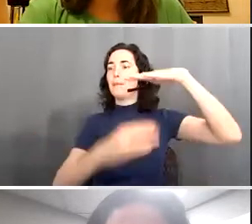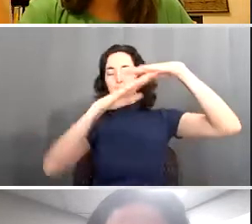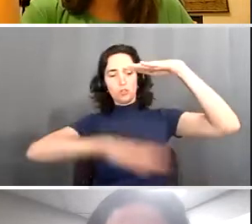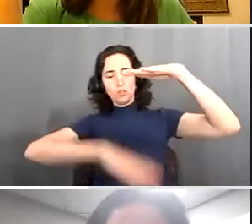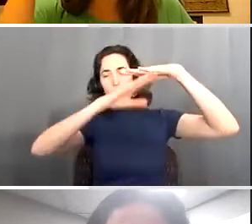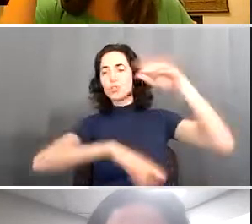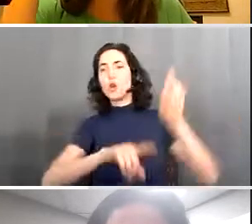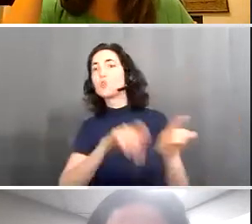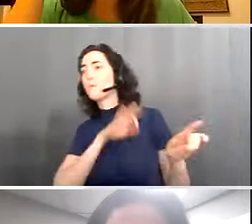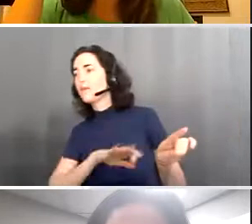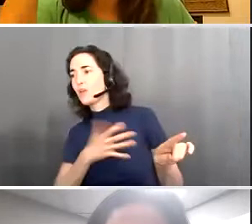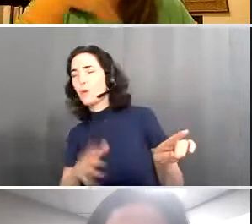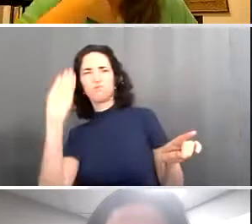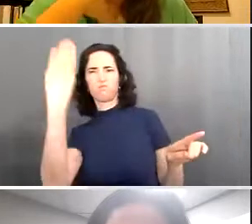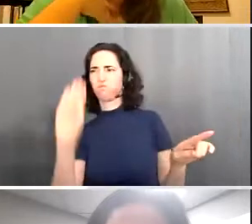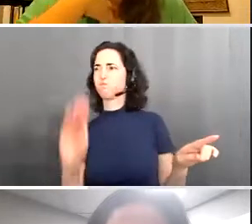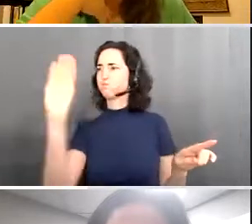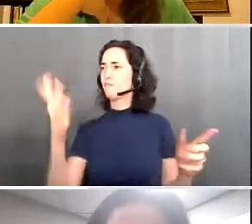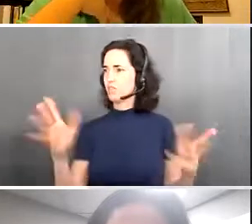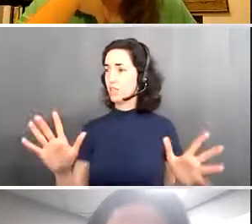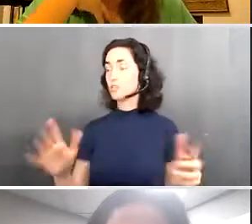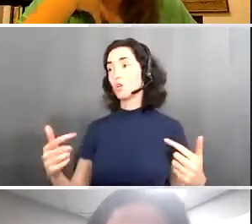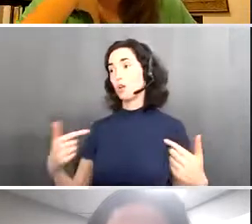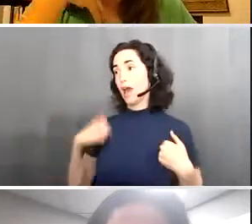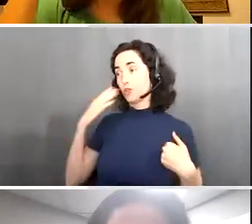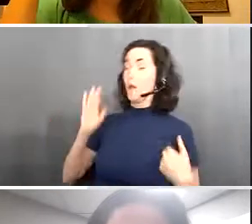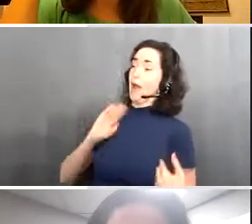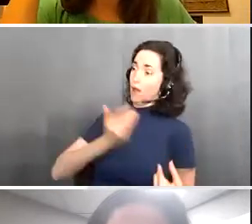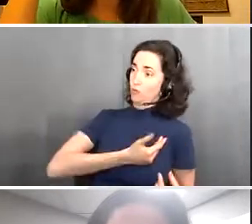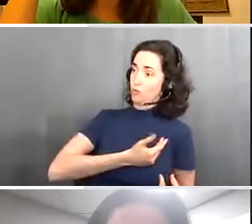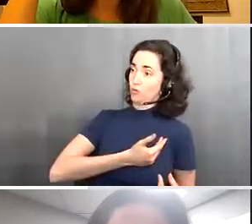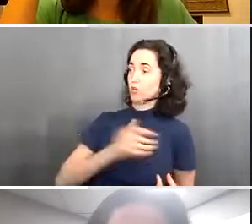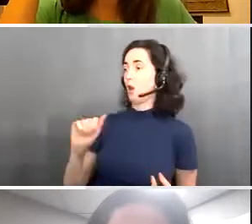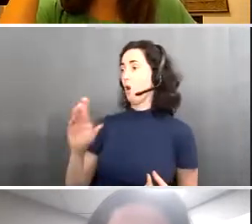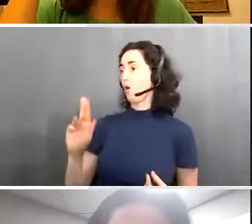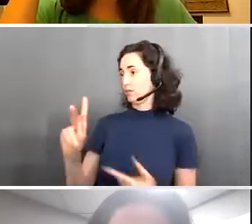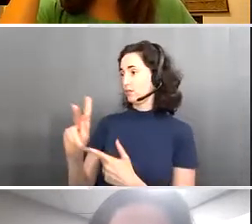with benefits and stuff. So I can only go on what we have at the ARC.